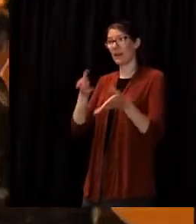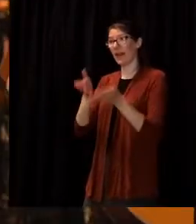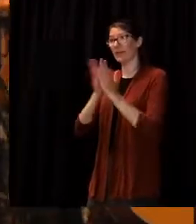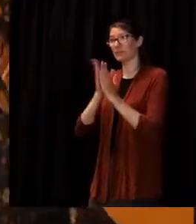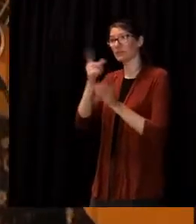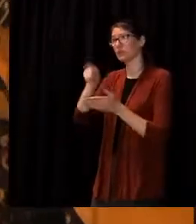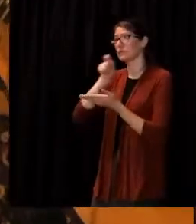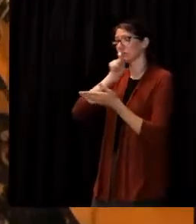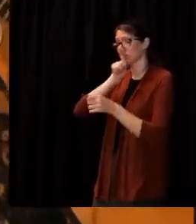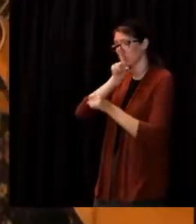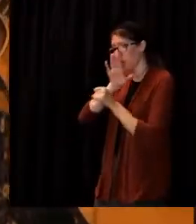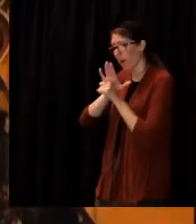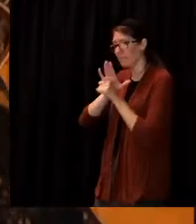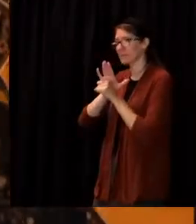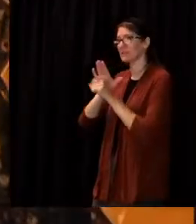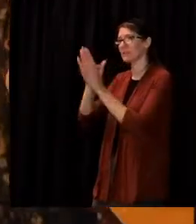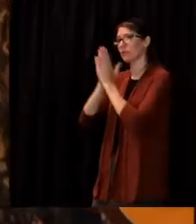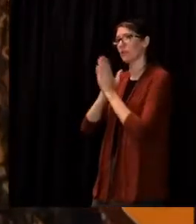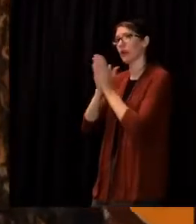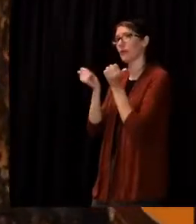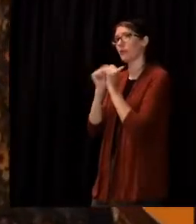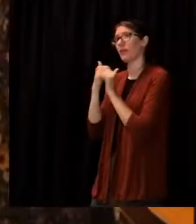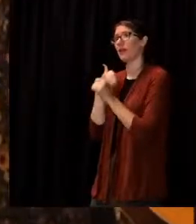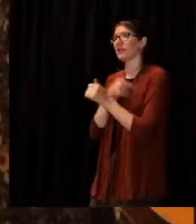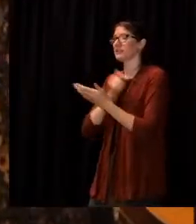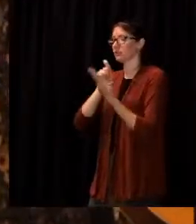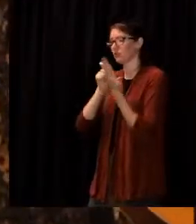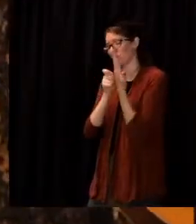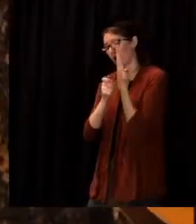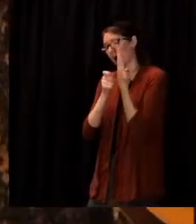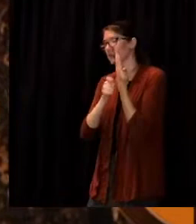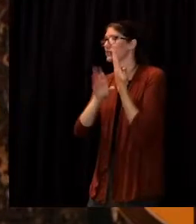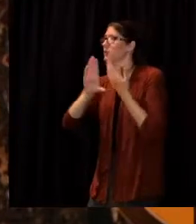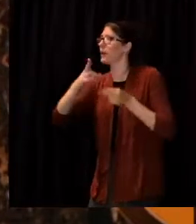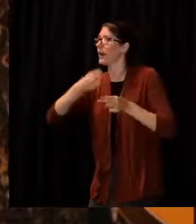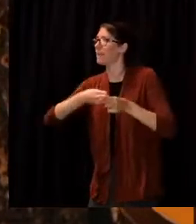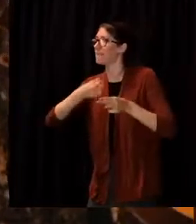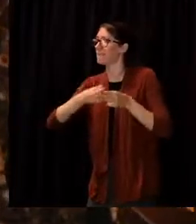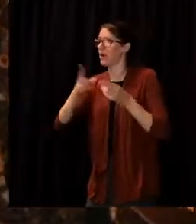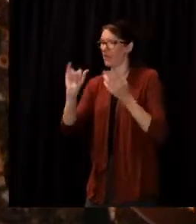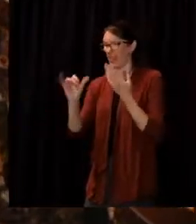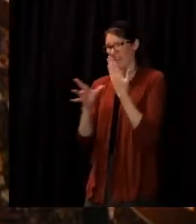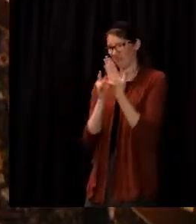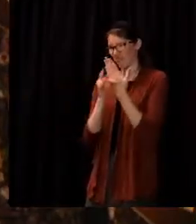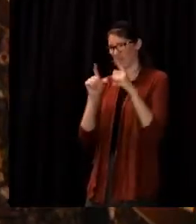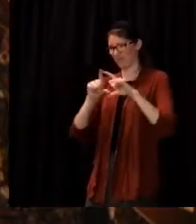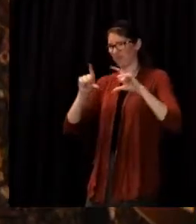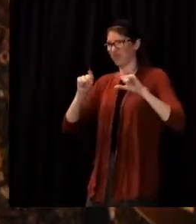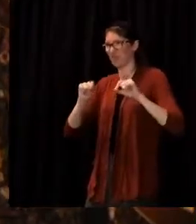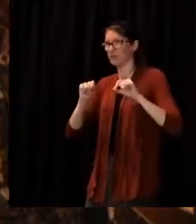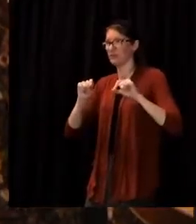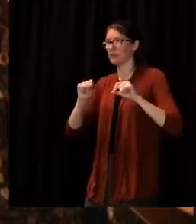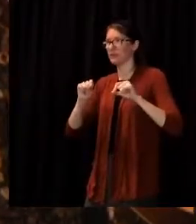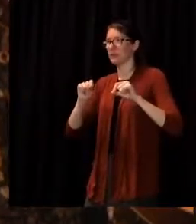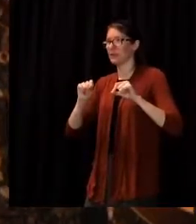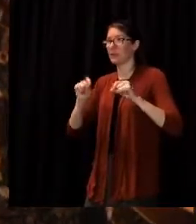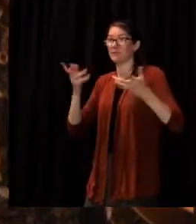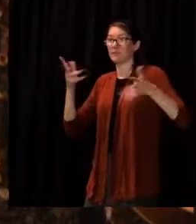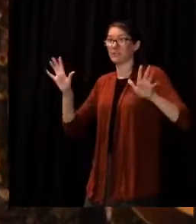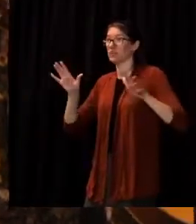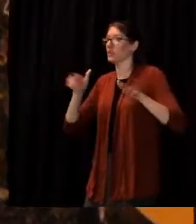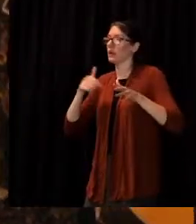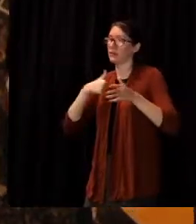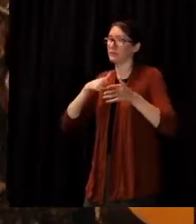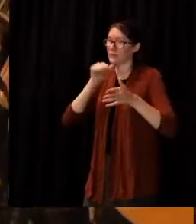you take that Sharpie and you write your name on here. Each of you in your home, write your name on here. And when the service is over, I'm not going